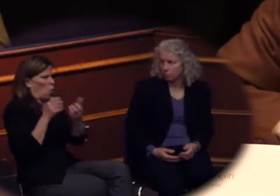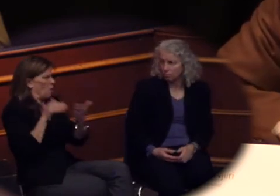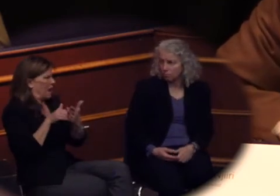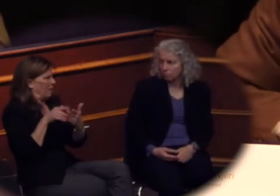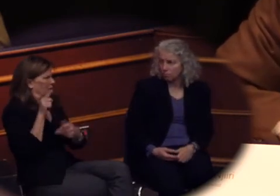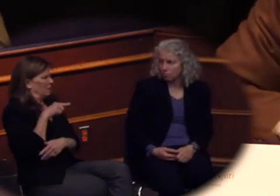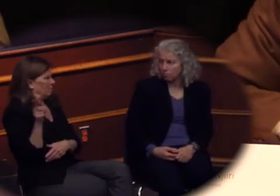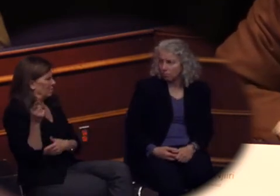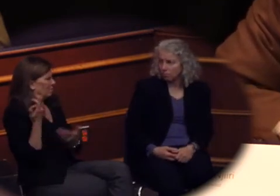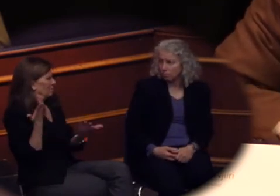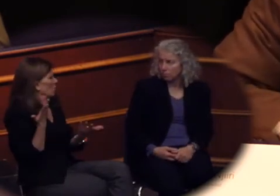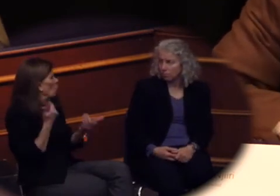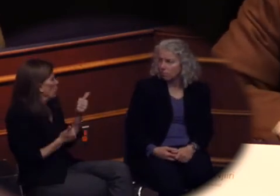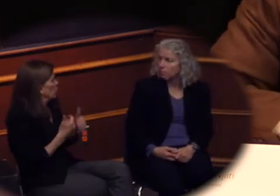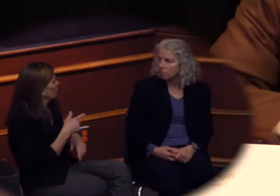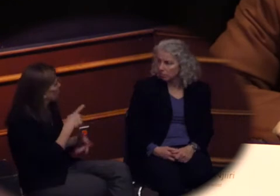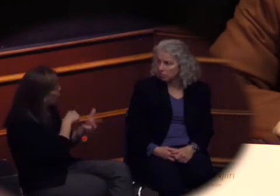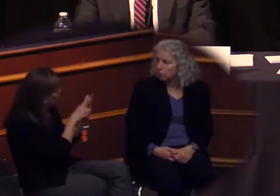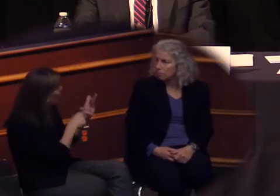all three candidates, please?